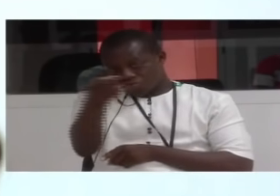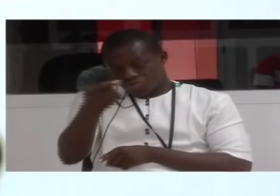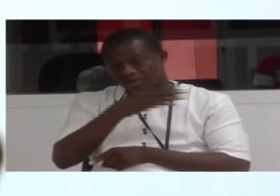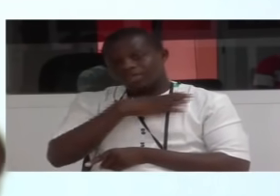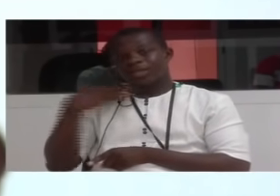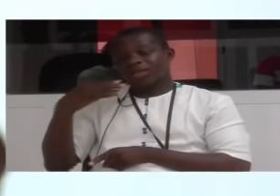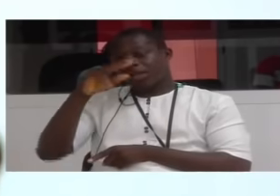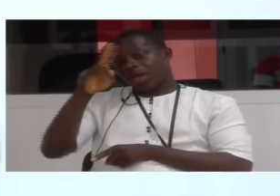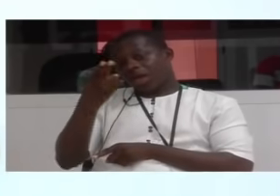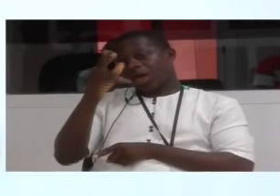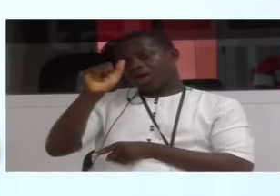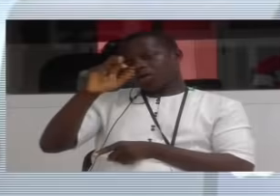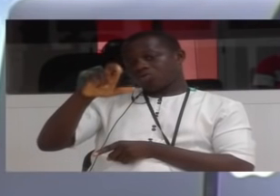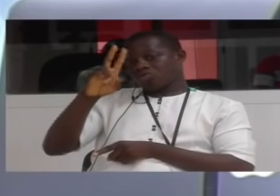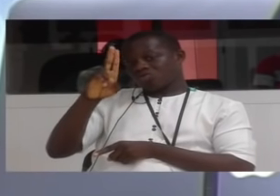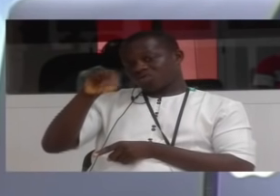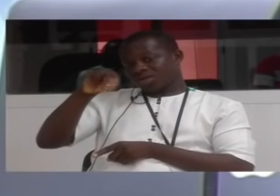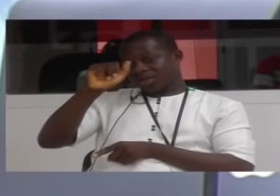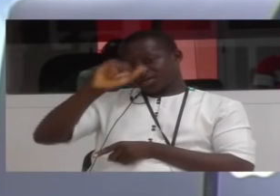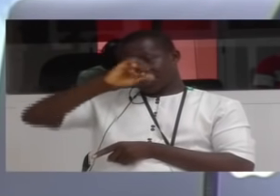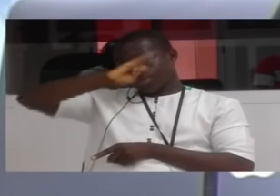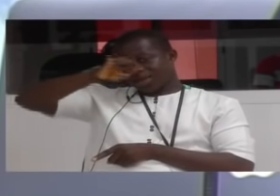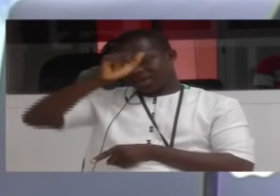Yenarey wow. Harouna Diame. Yes.